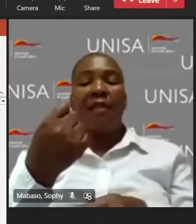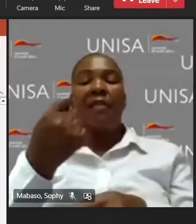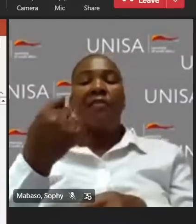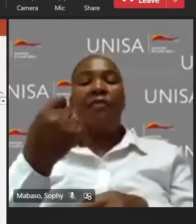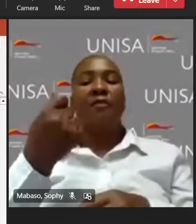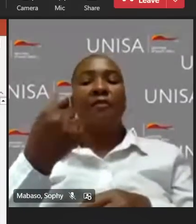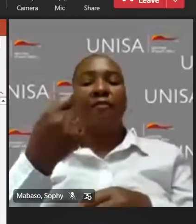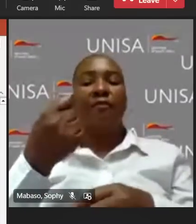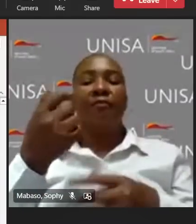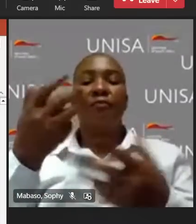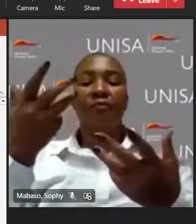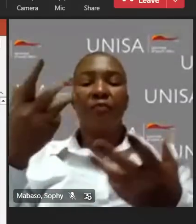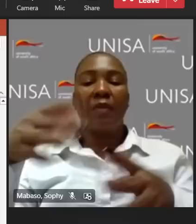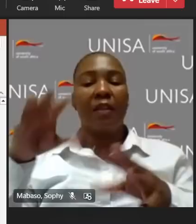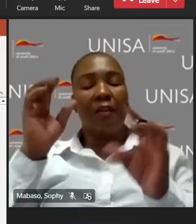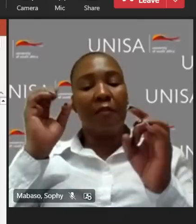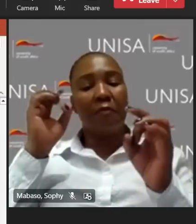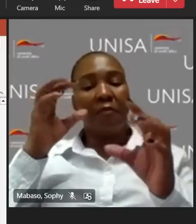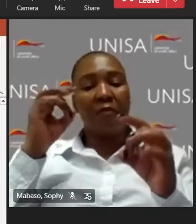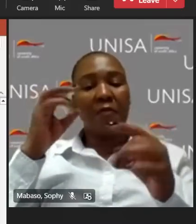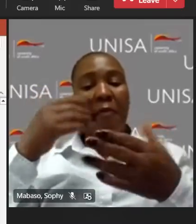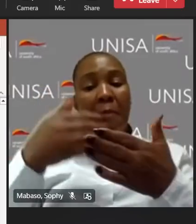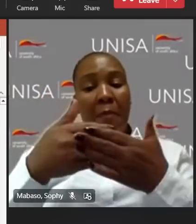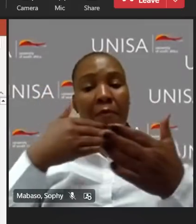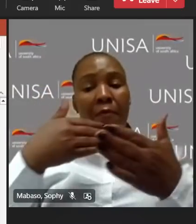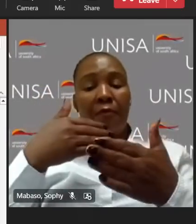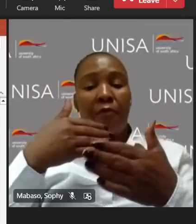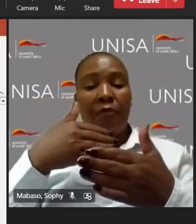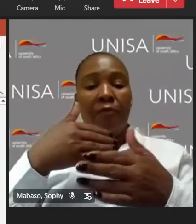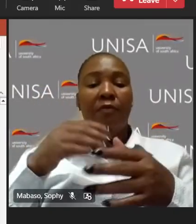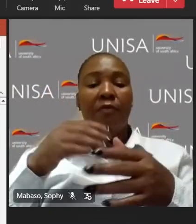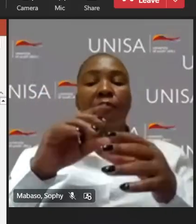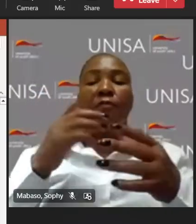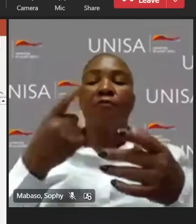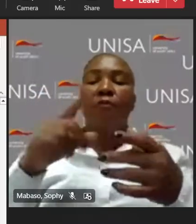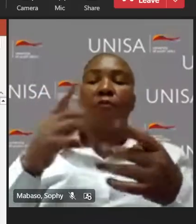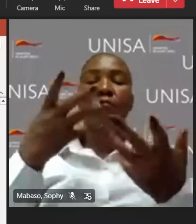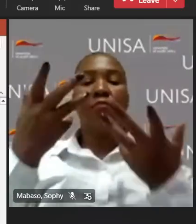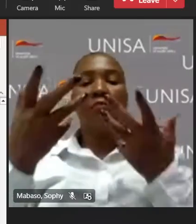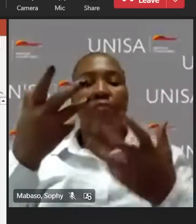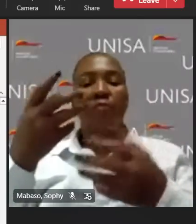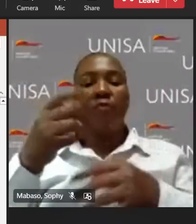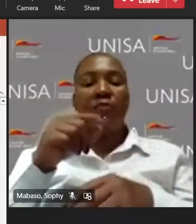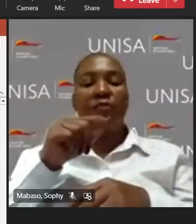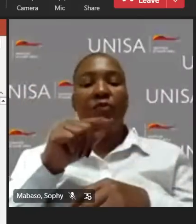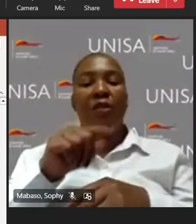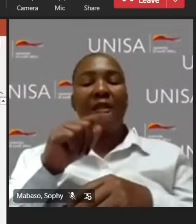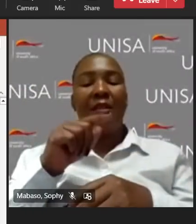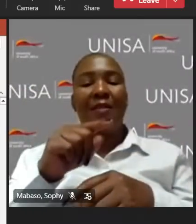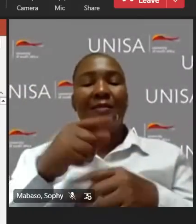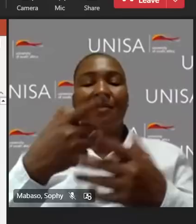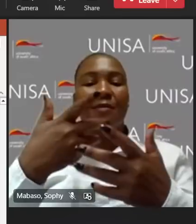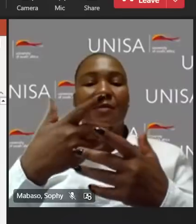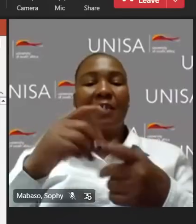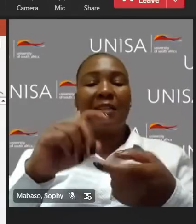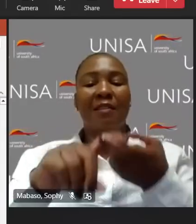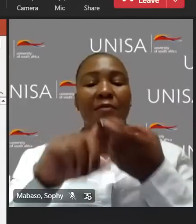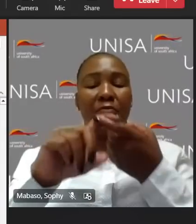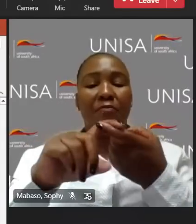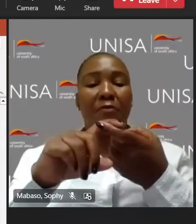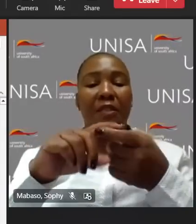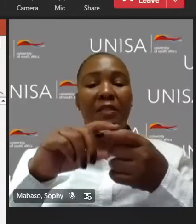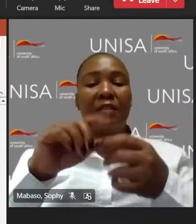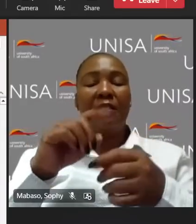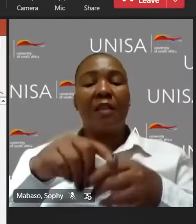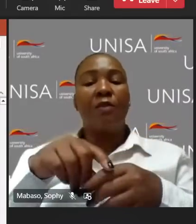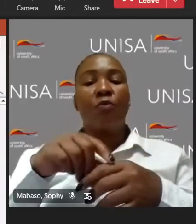we will inform you in advance before this action takes place. I will let you know that,